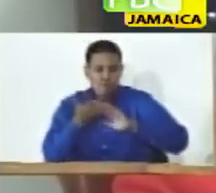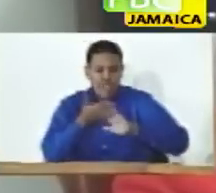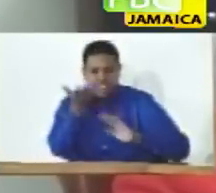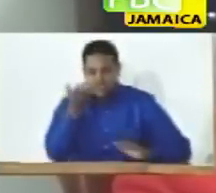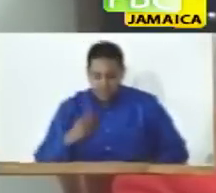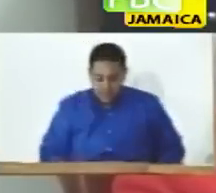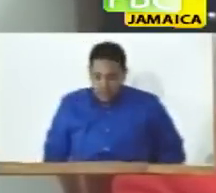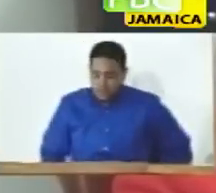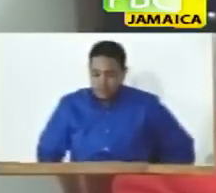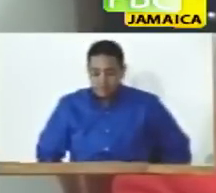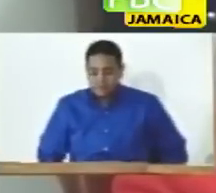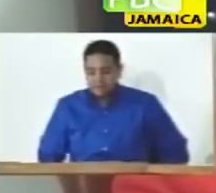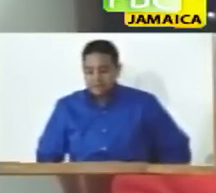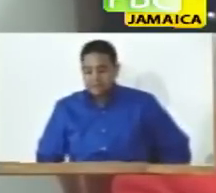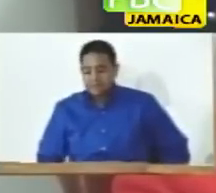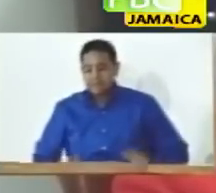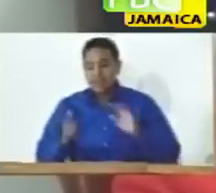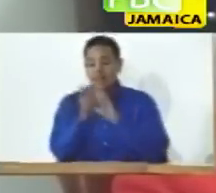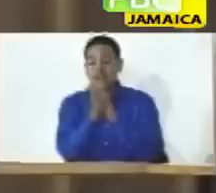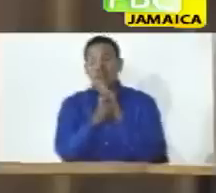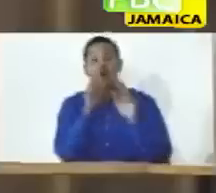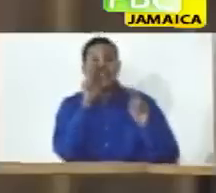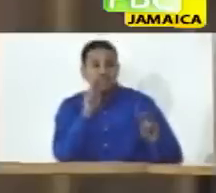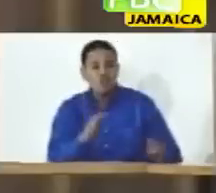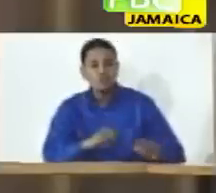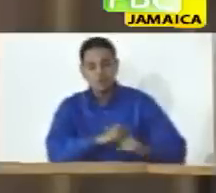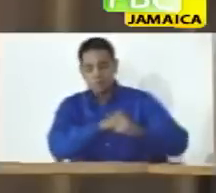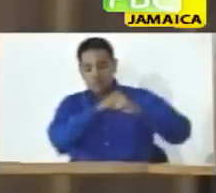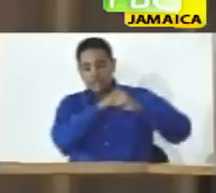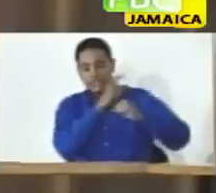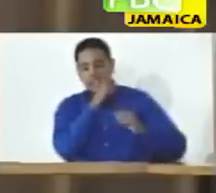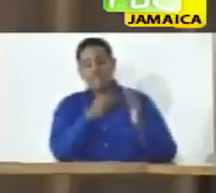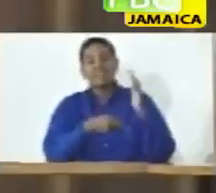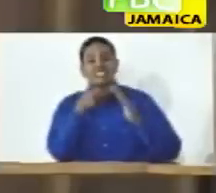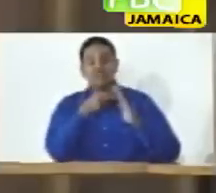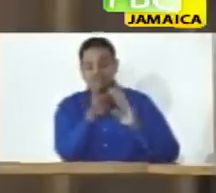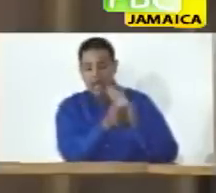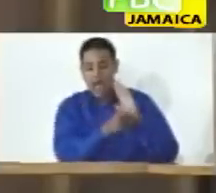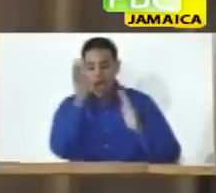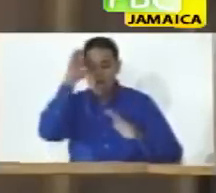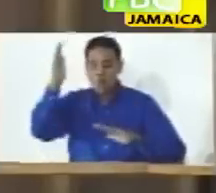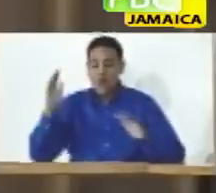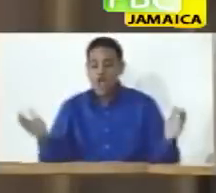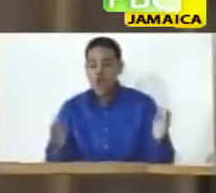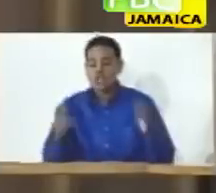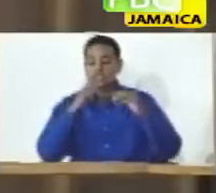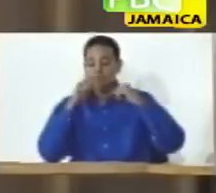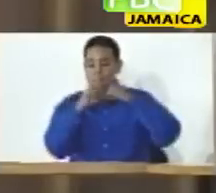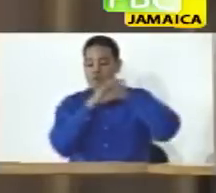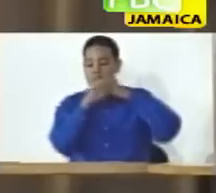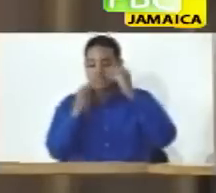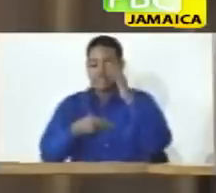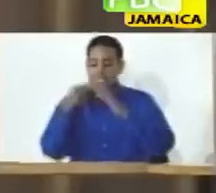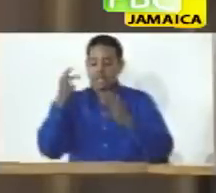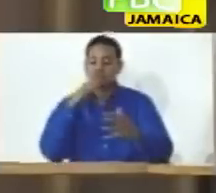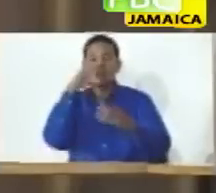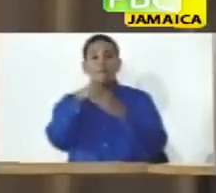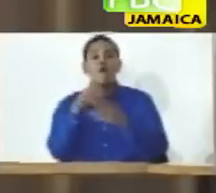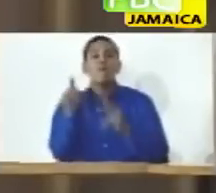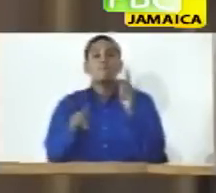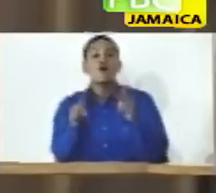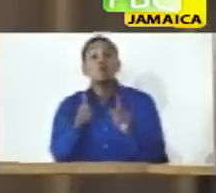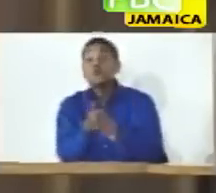operations. The Law Enforcement Protection of Integrity Act will encourage and promote integrity among